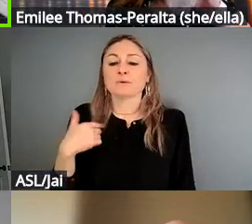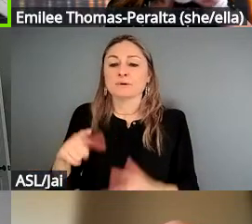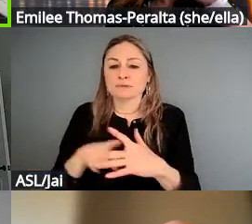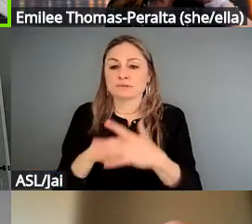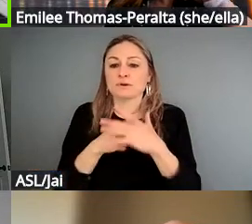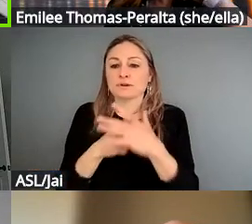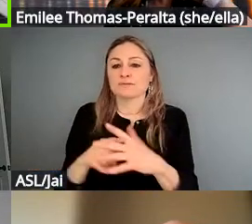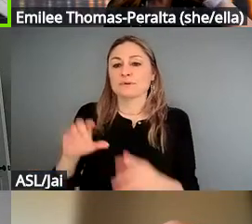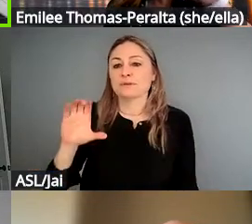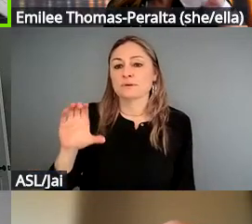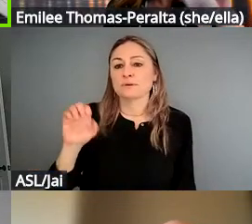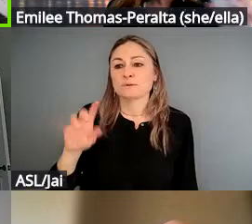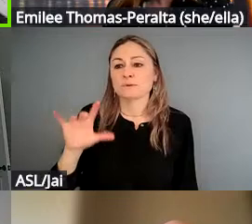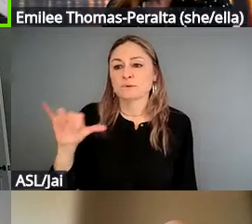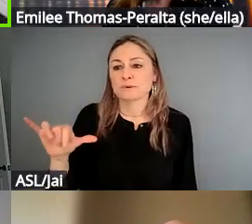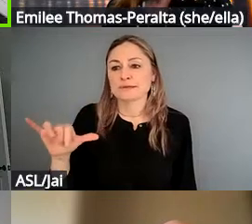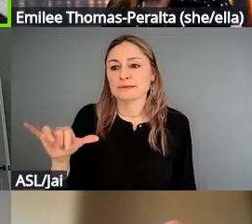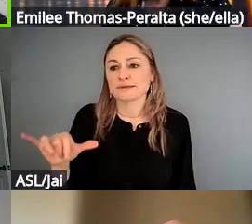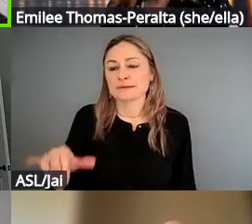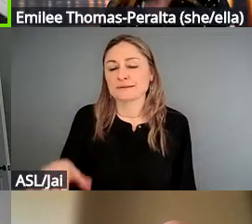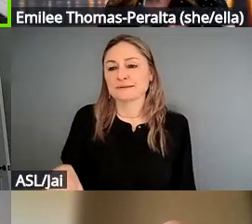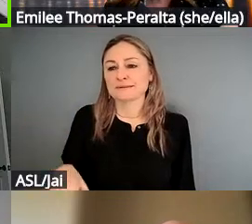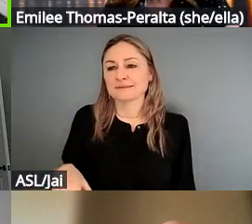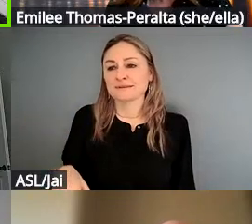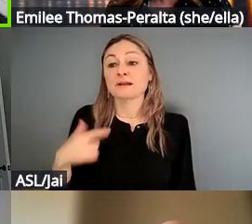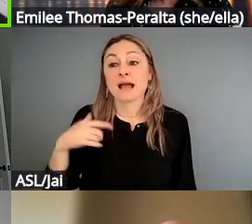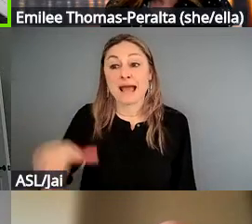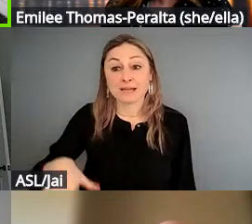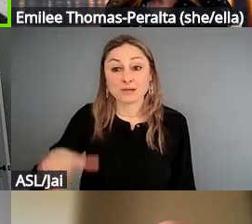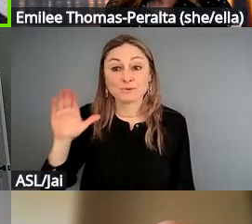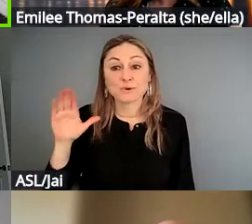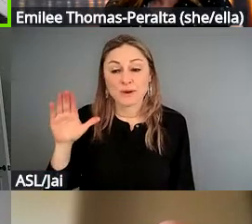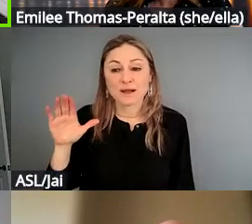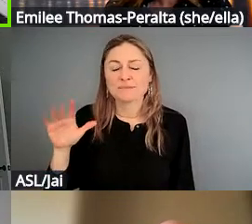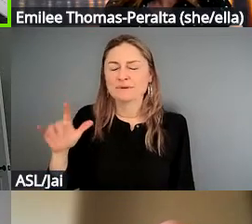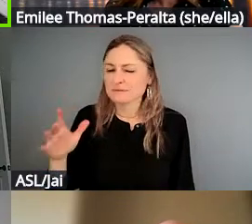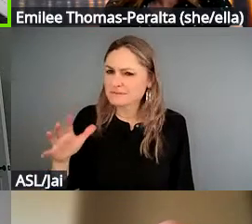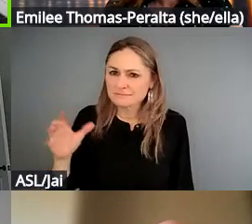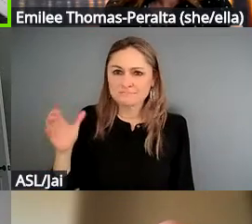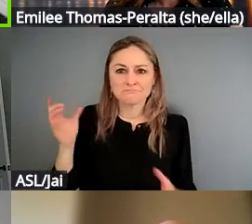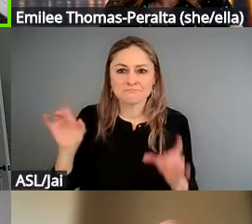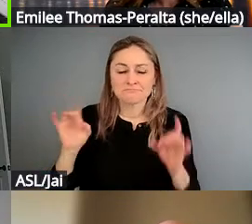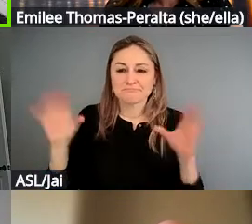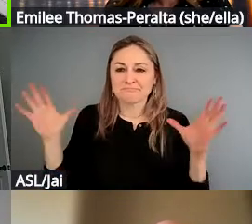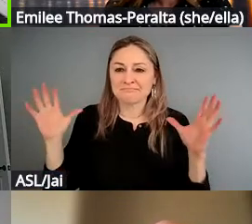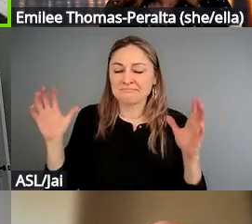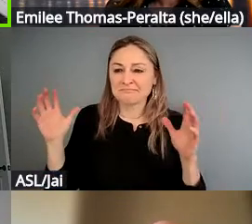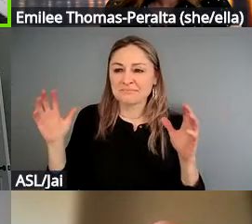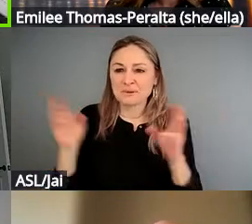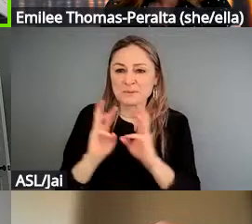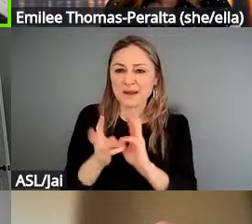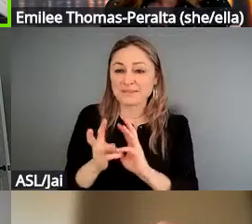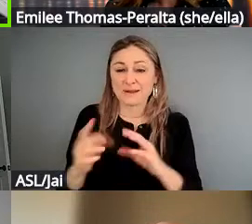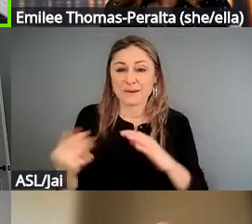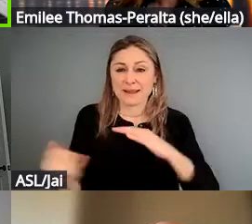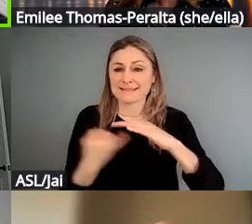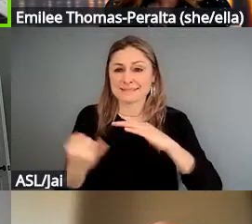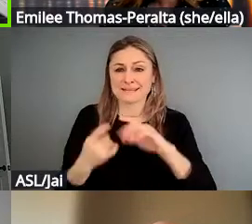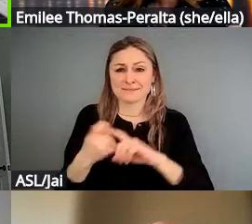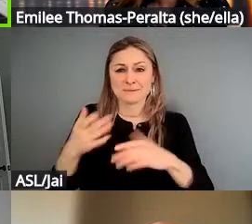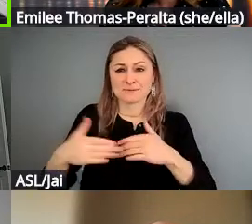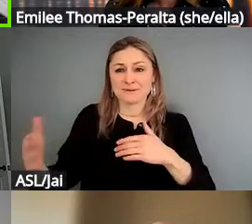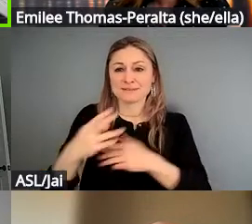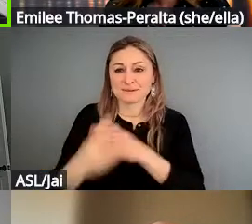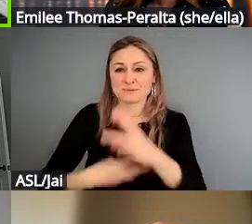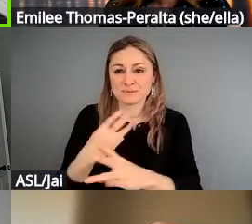Corky. Well, where I grew up was had stifling weather, was isolated from the rest of the world, had